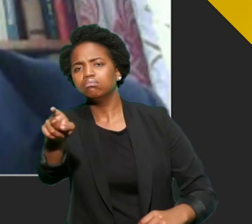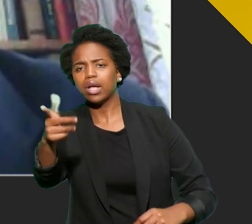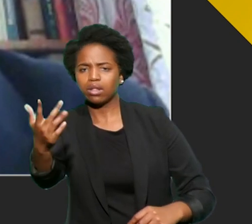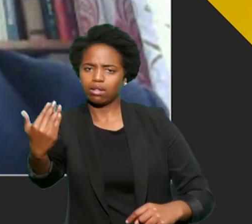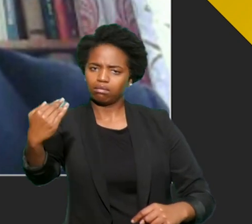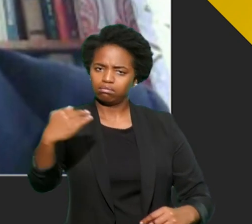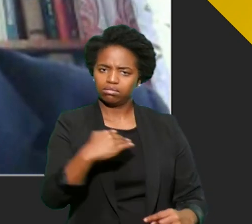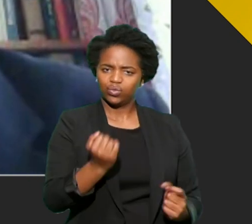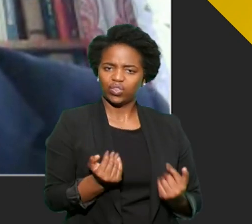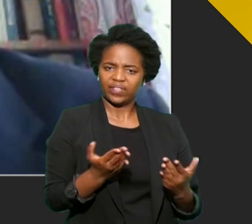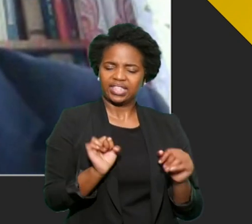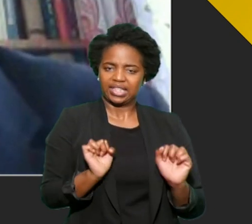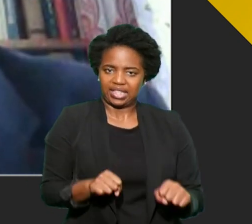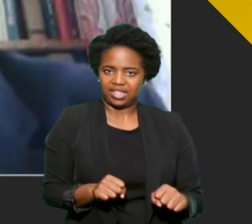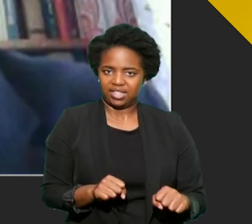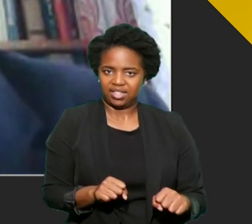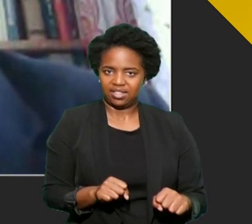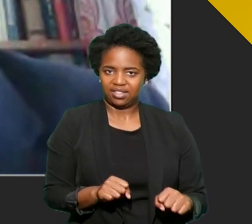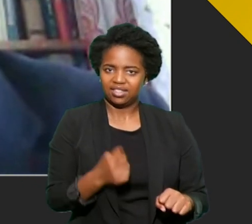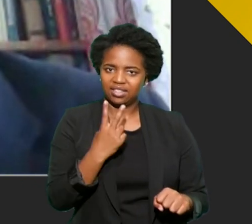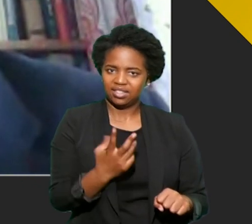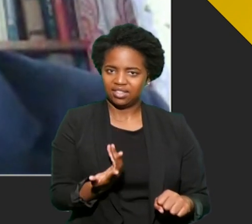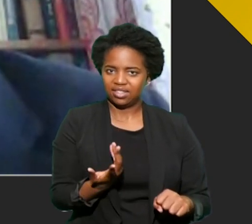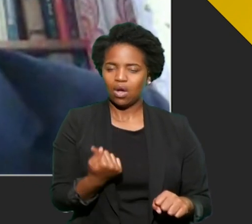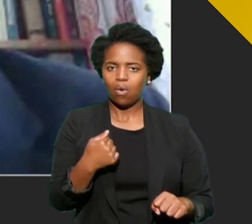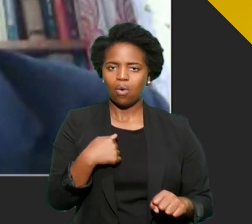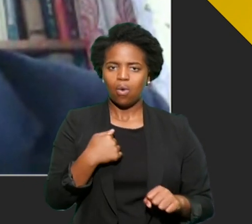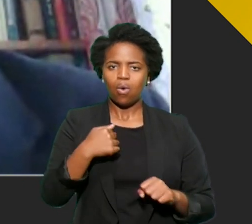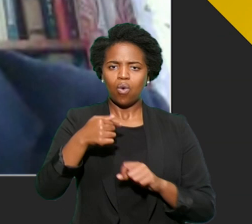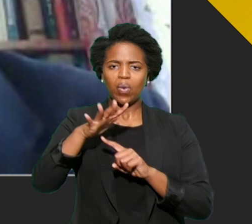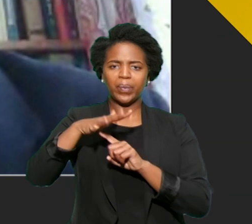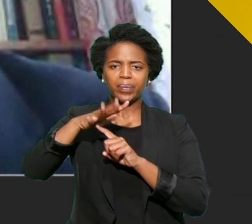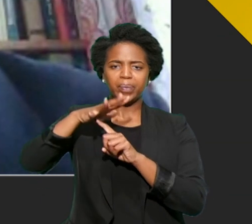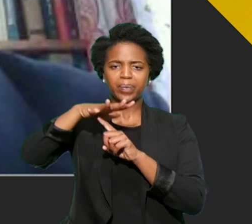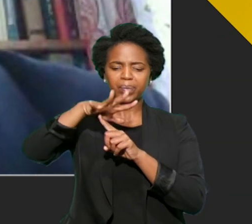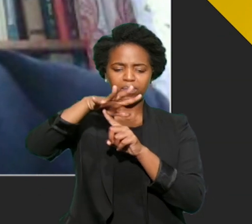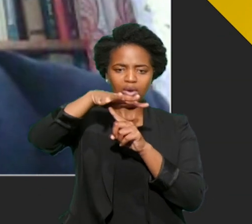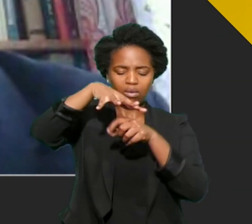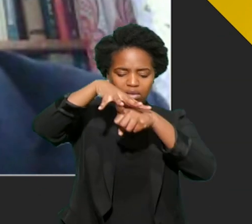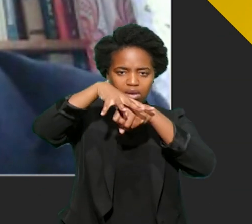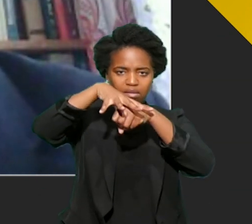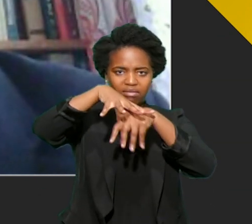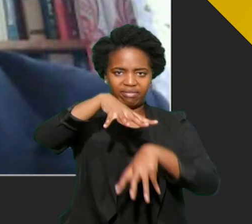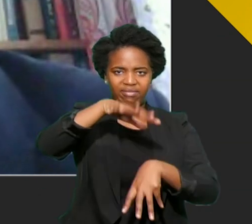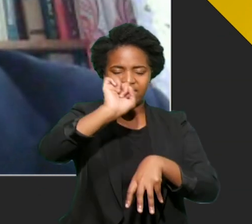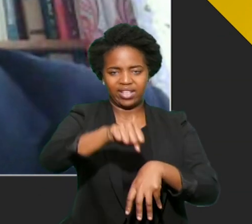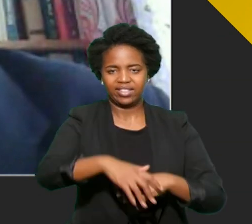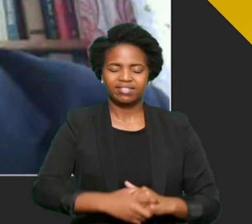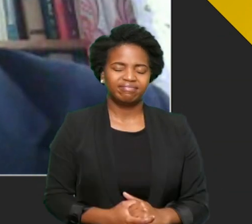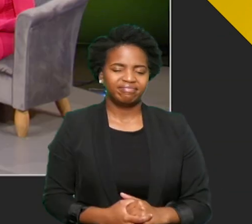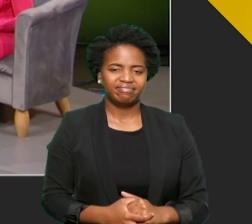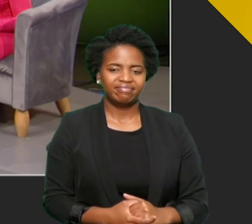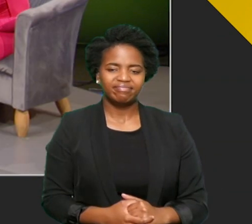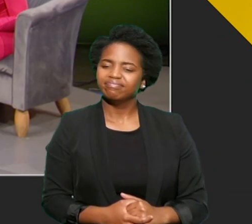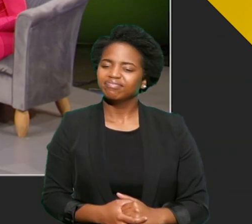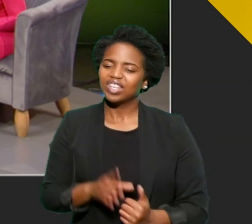opportunities because somebody will need to bring that food or groceries or something else to the home. Dr. Lasko, you know